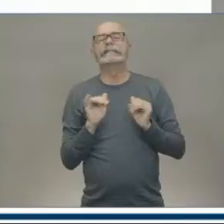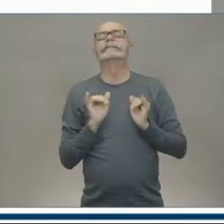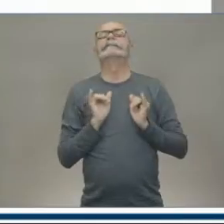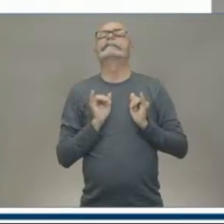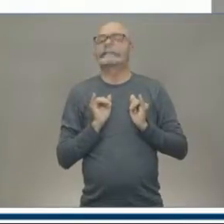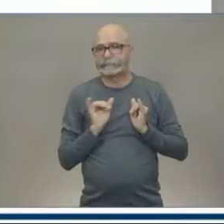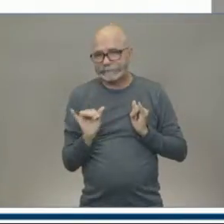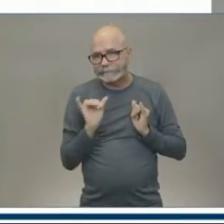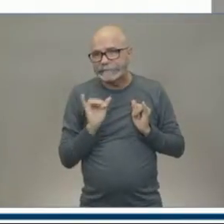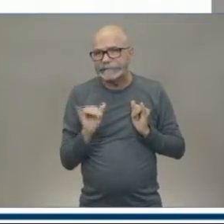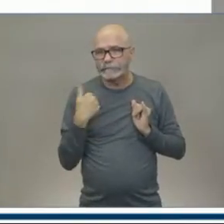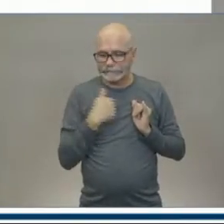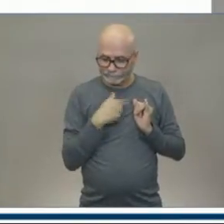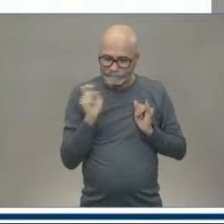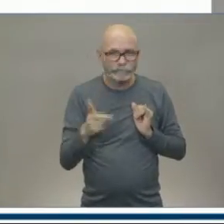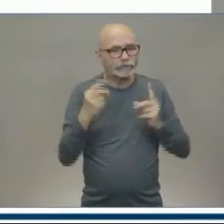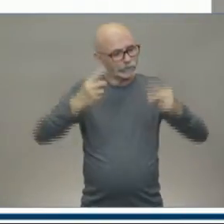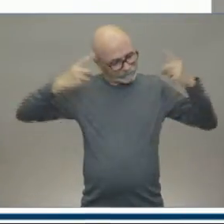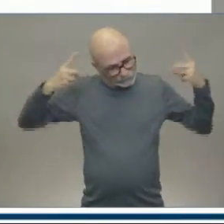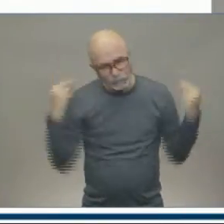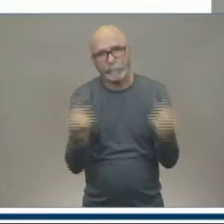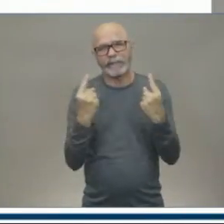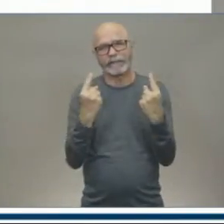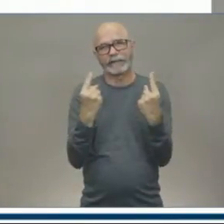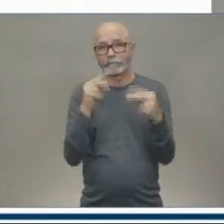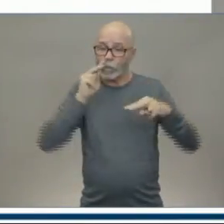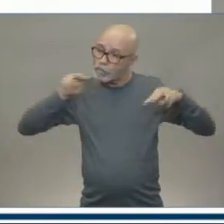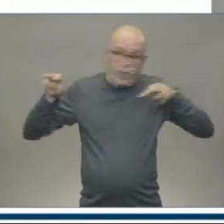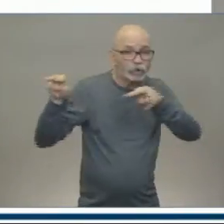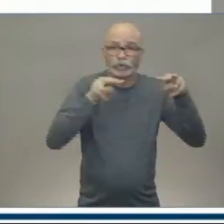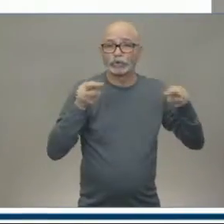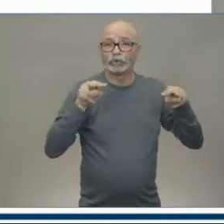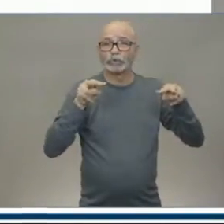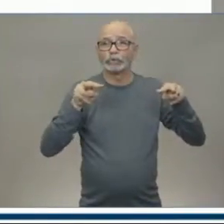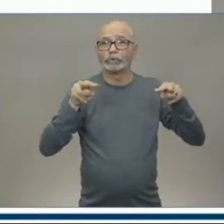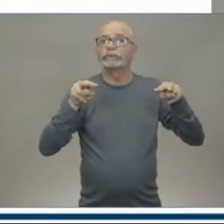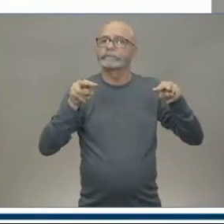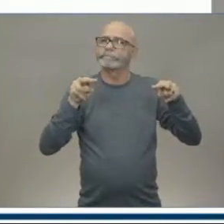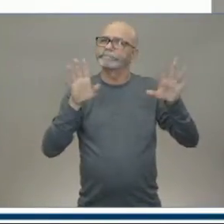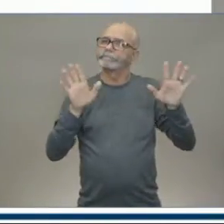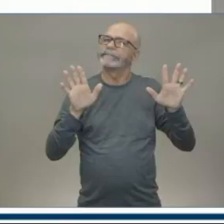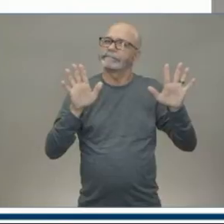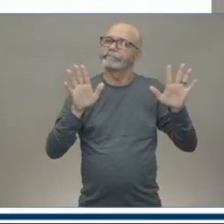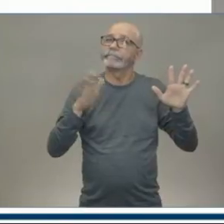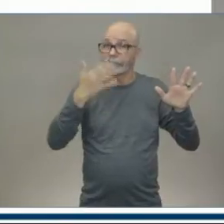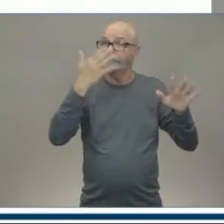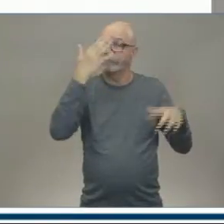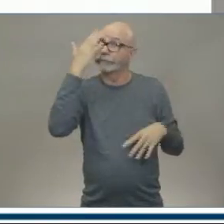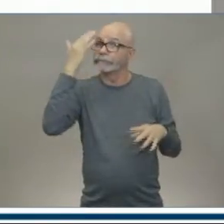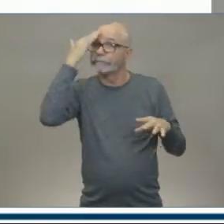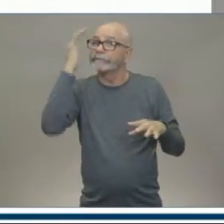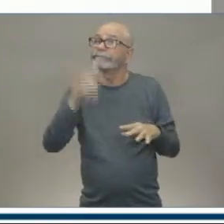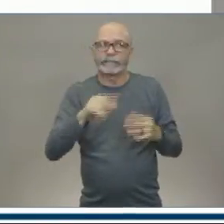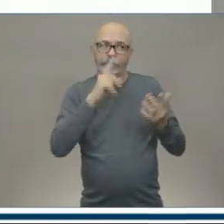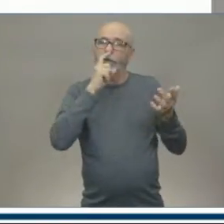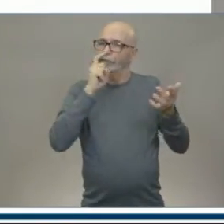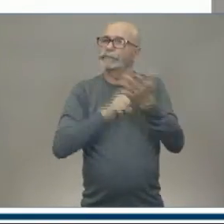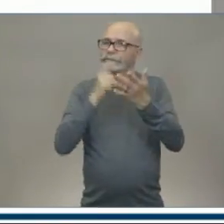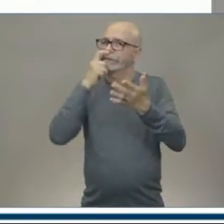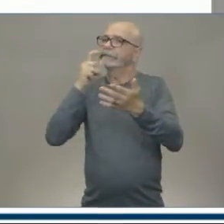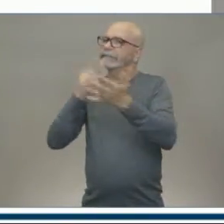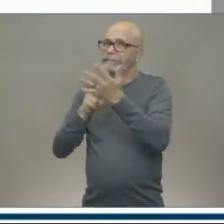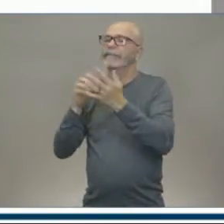vigilant. But we are focusing in the area where we are seeing the local transmission. So we're focusing